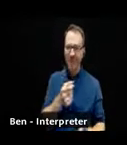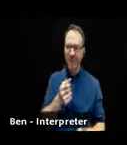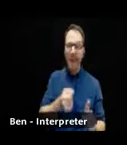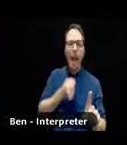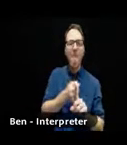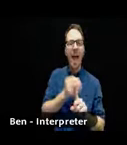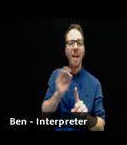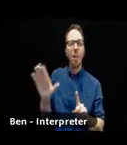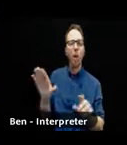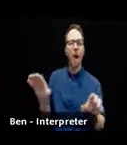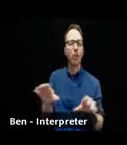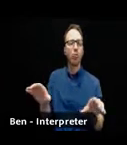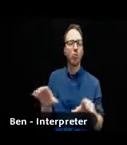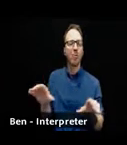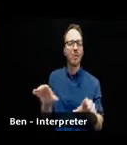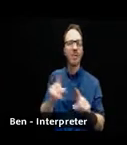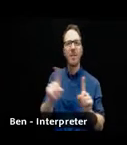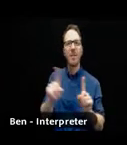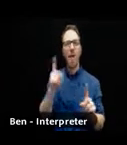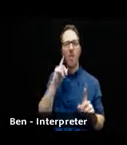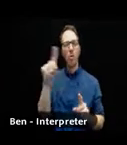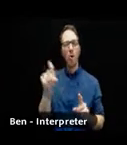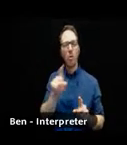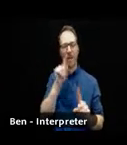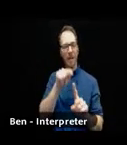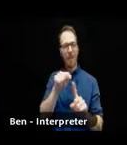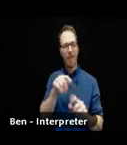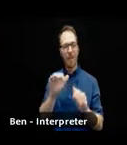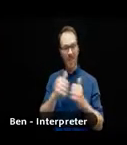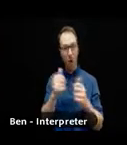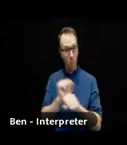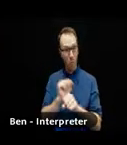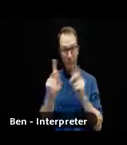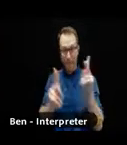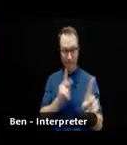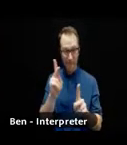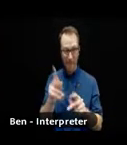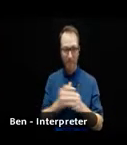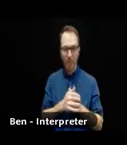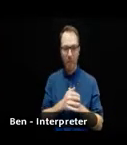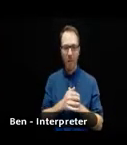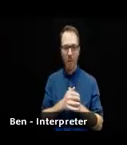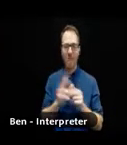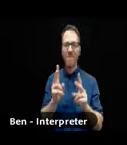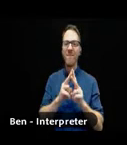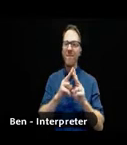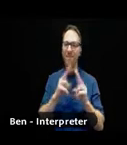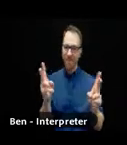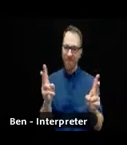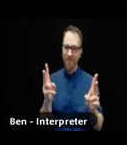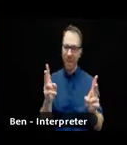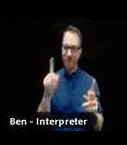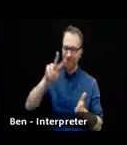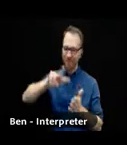actions. But mm-hmm. I think the questions really are, like, how does it work when people, like, are very intent